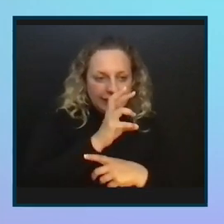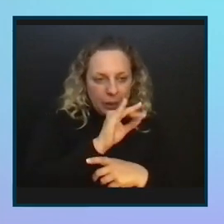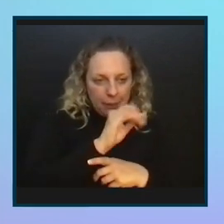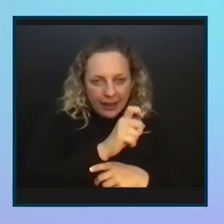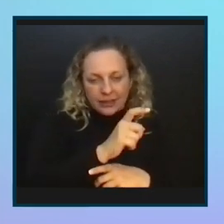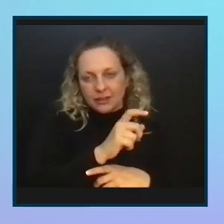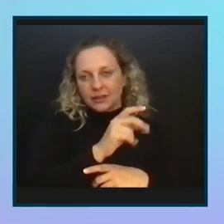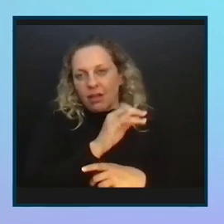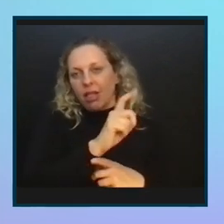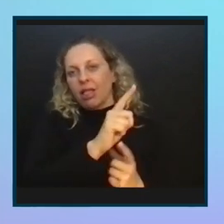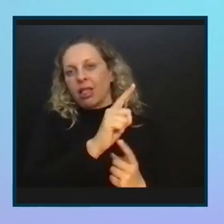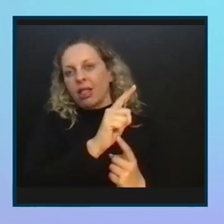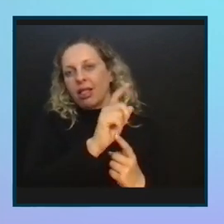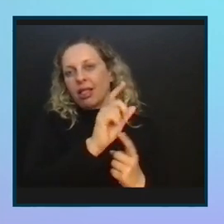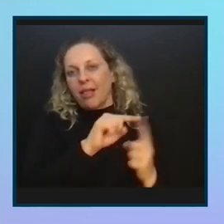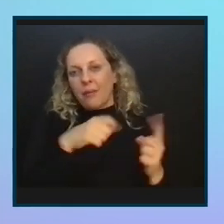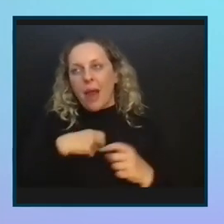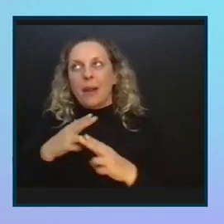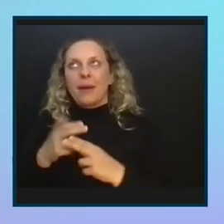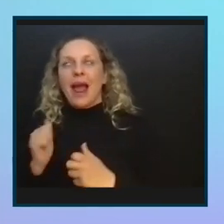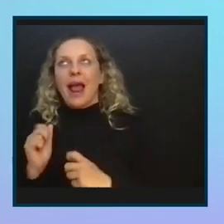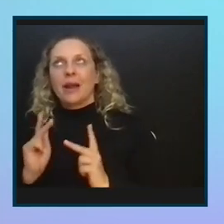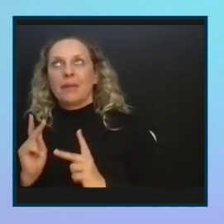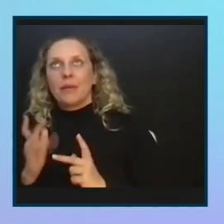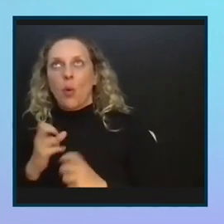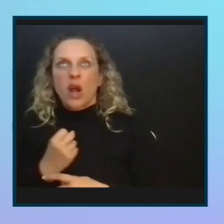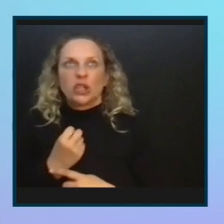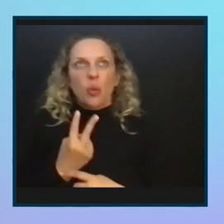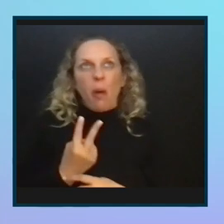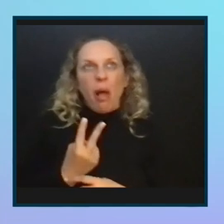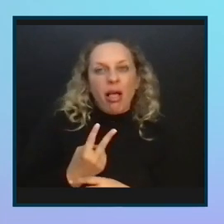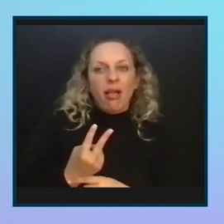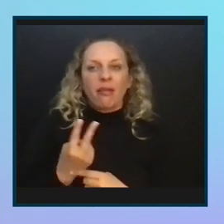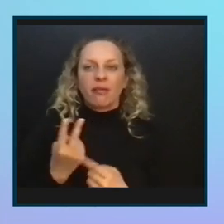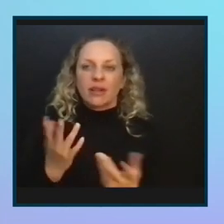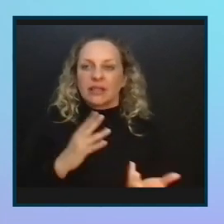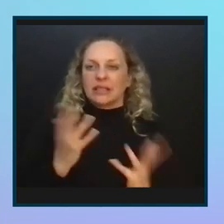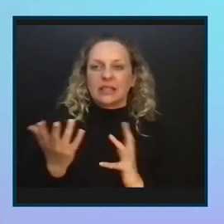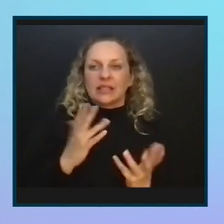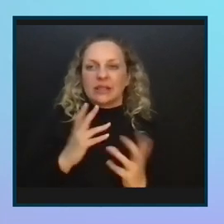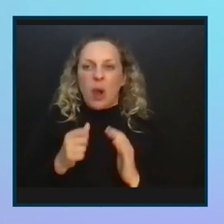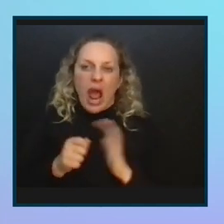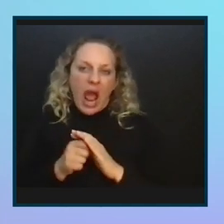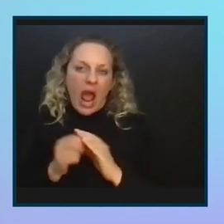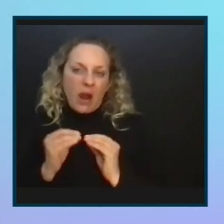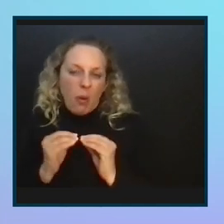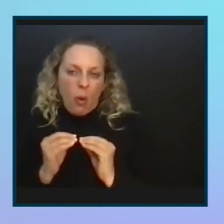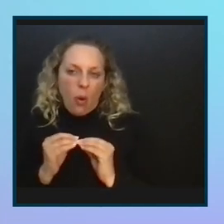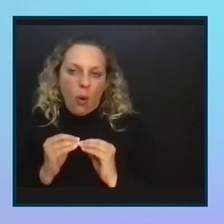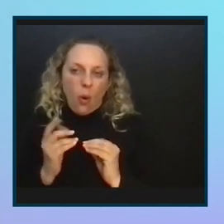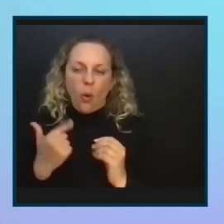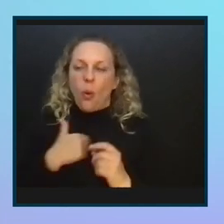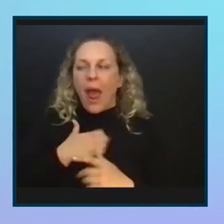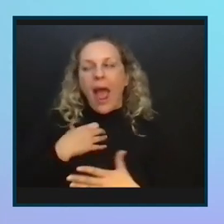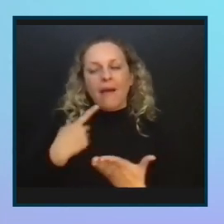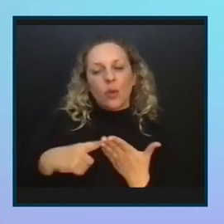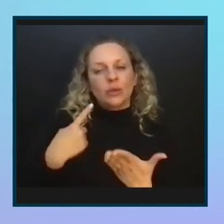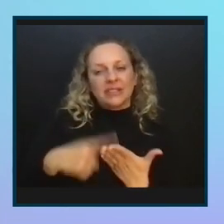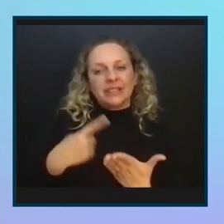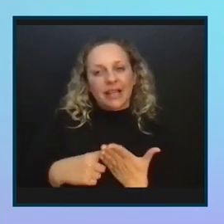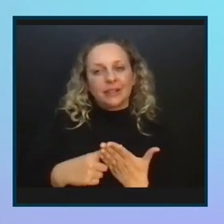people, I'm not mentioning any particular stakeholders, want it to be 12 pixels because they want to kind of hide it a little bit. We have those